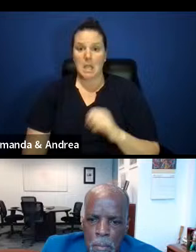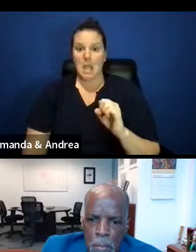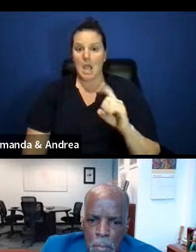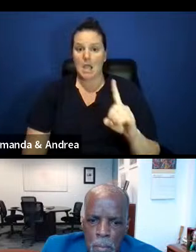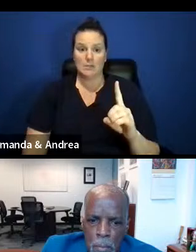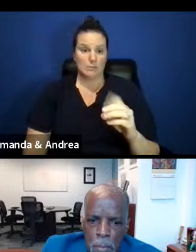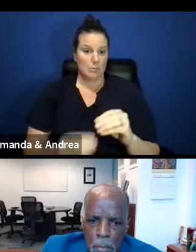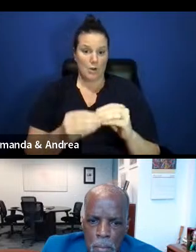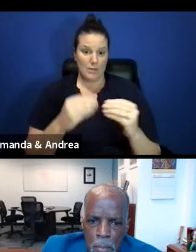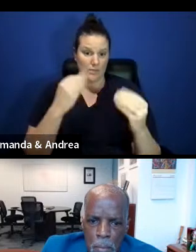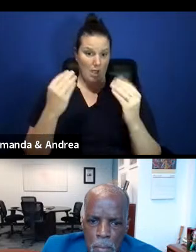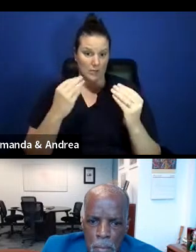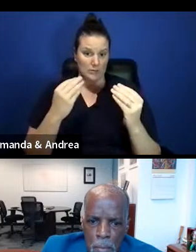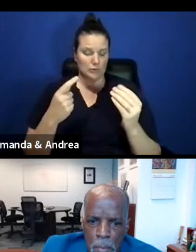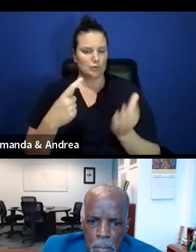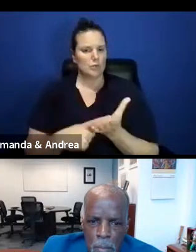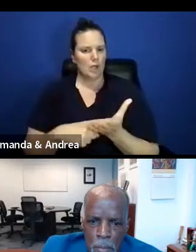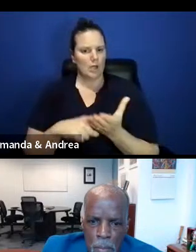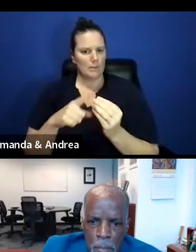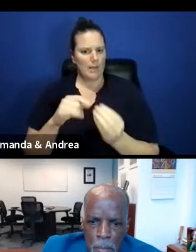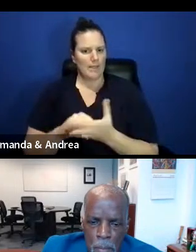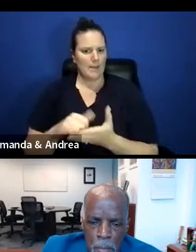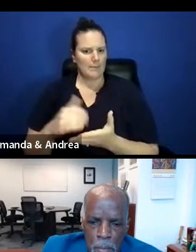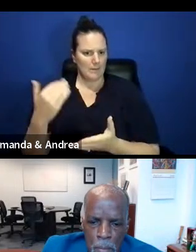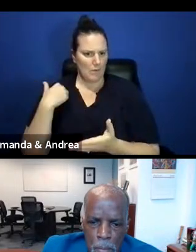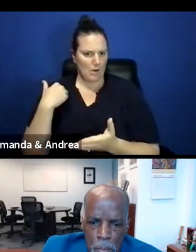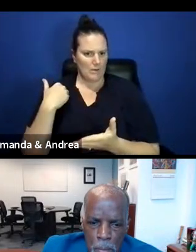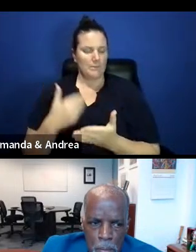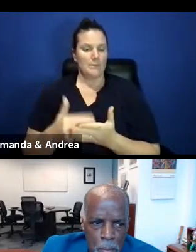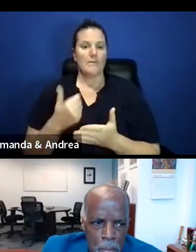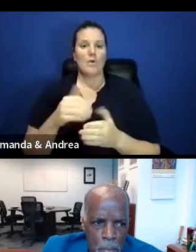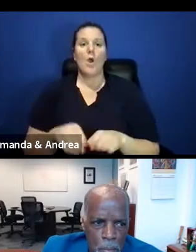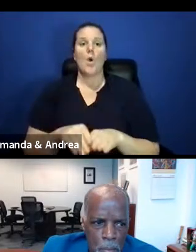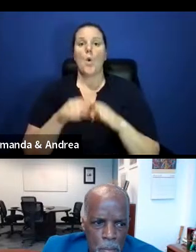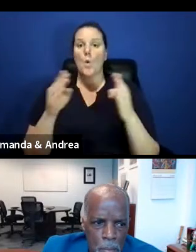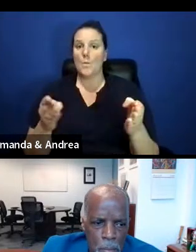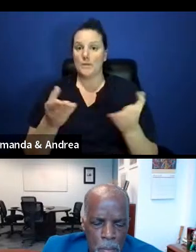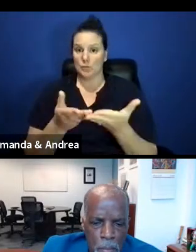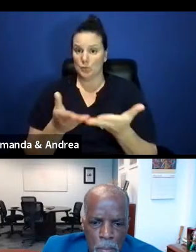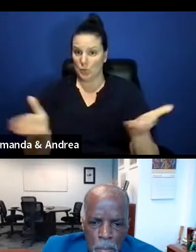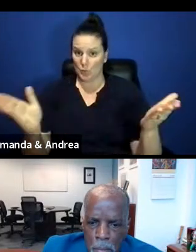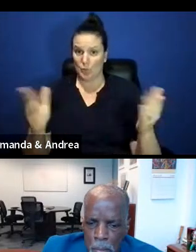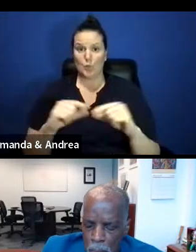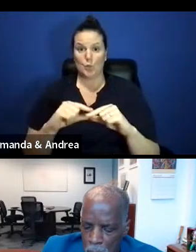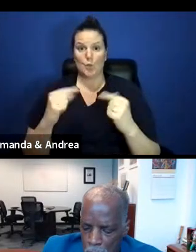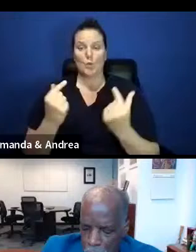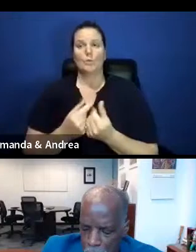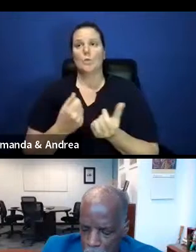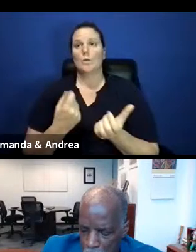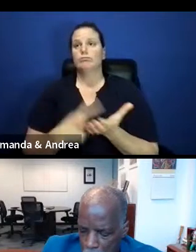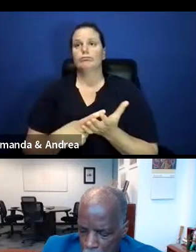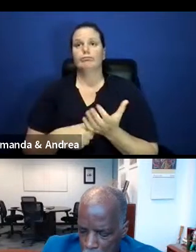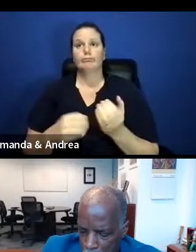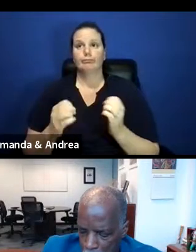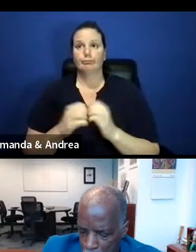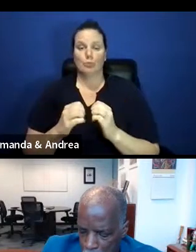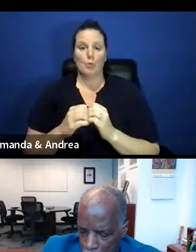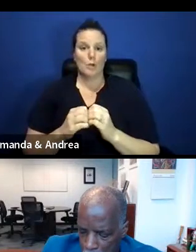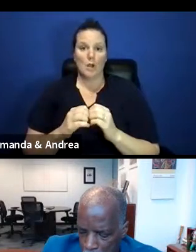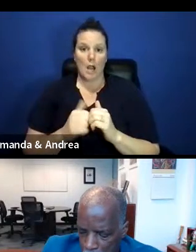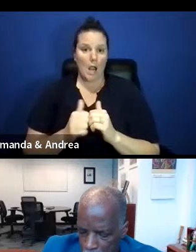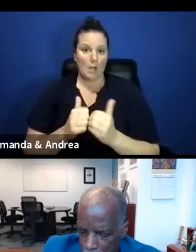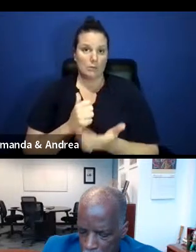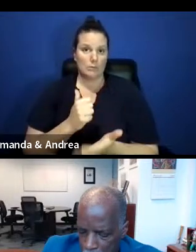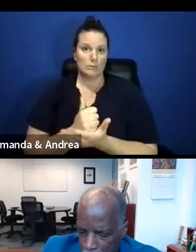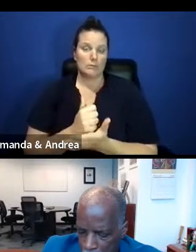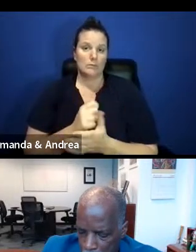from you? I know you got to touch on this earlier, but before I opened it up to the wider group, did you have any additional thoughts on how we help